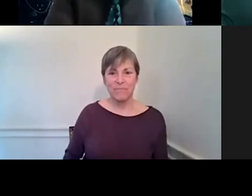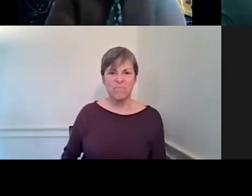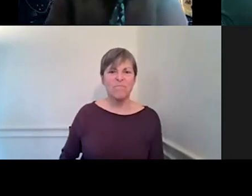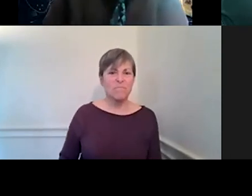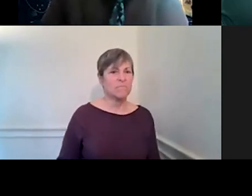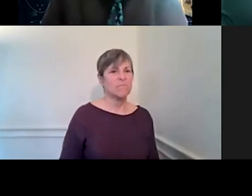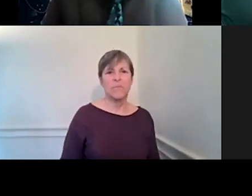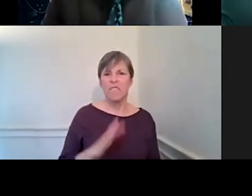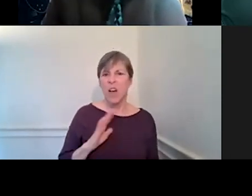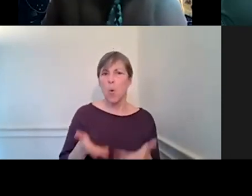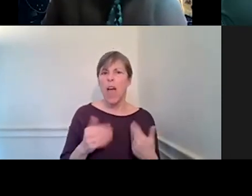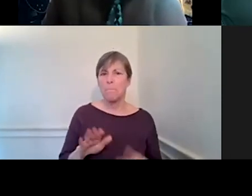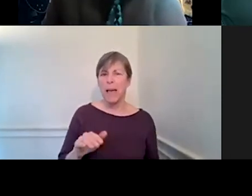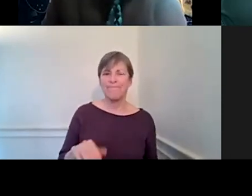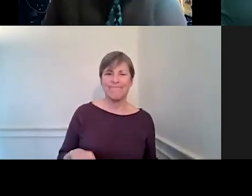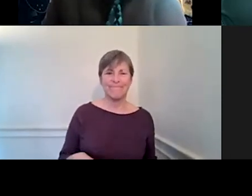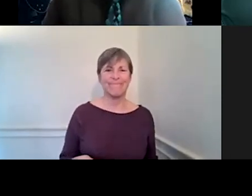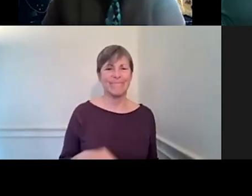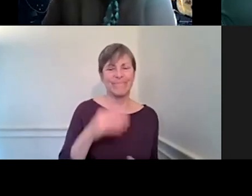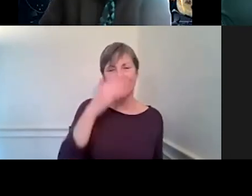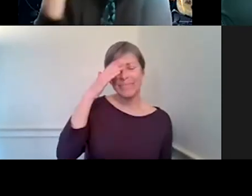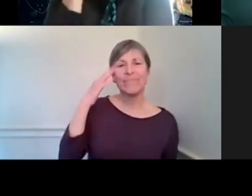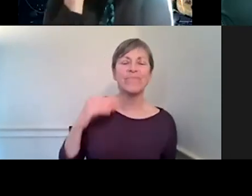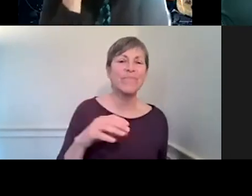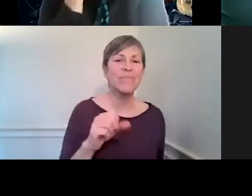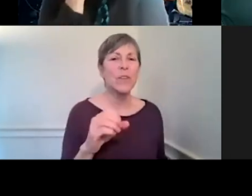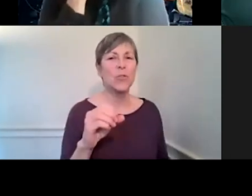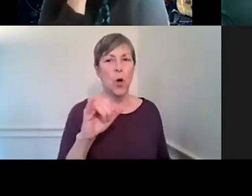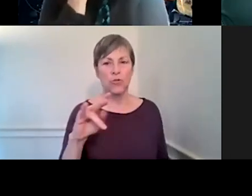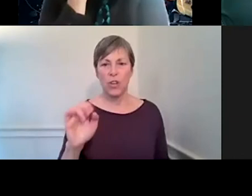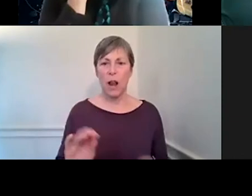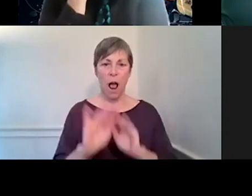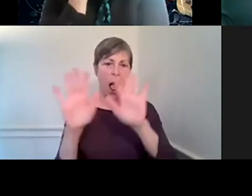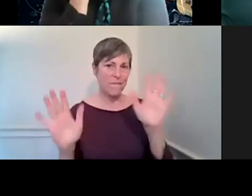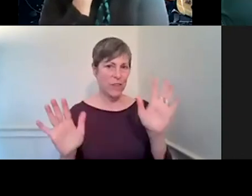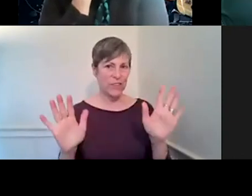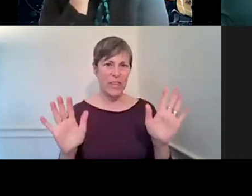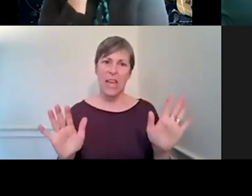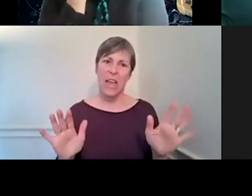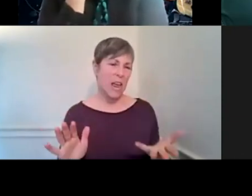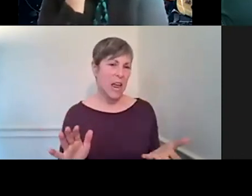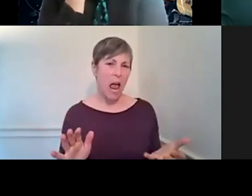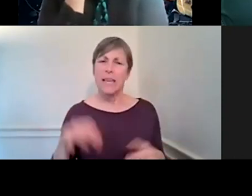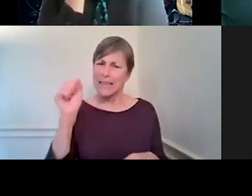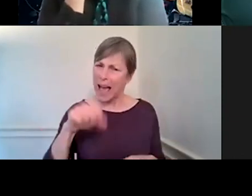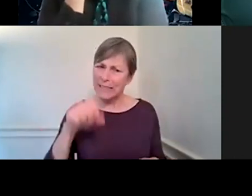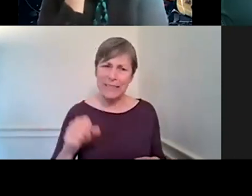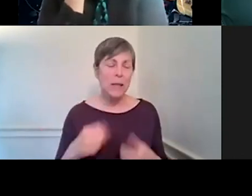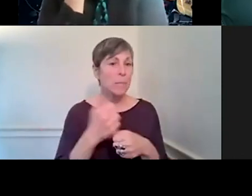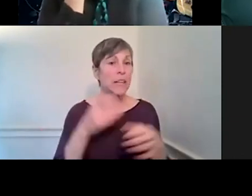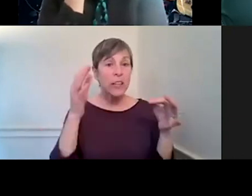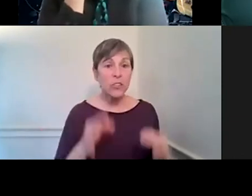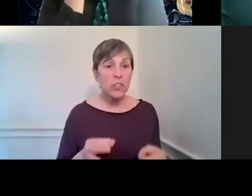So I think the doubt, obviously the answer is a big yes, and making a decision to